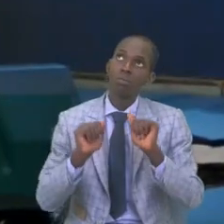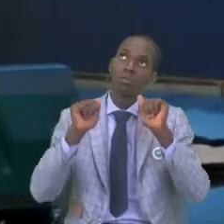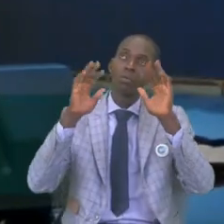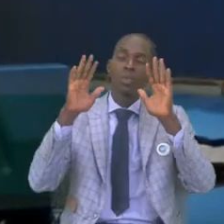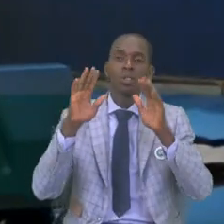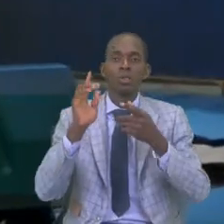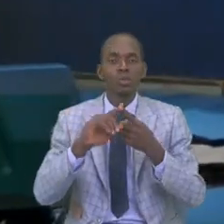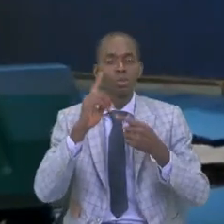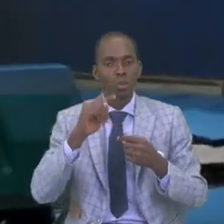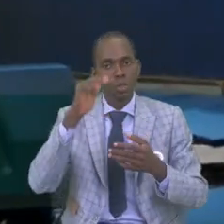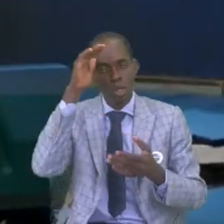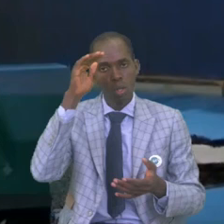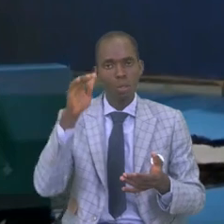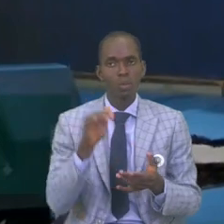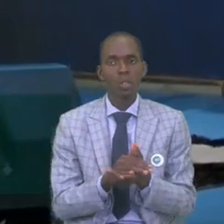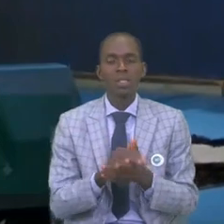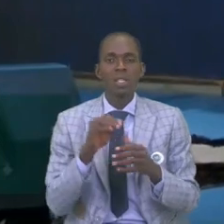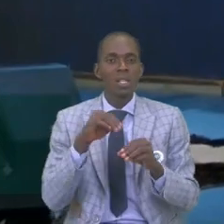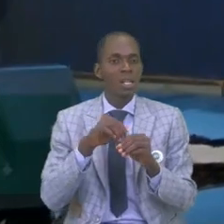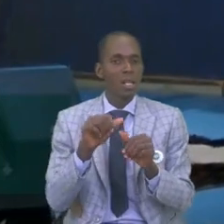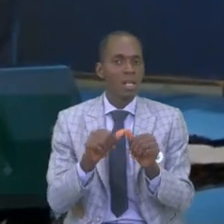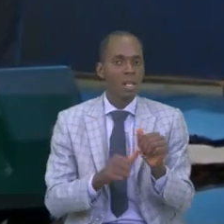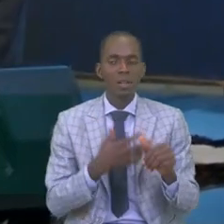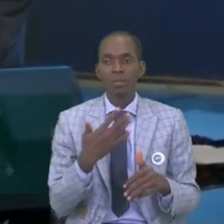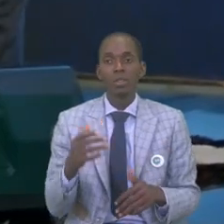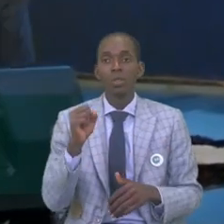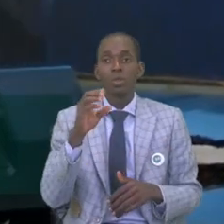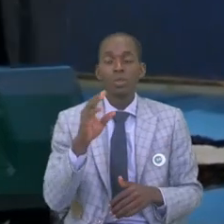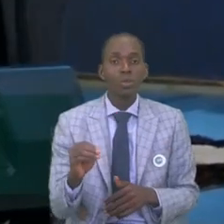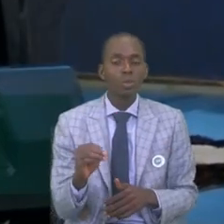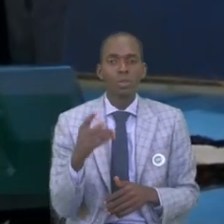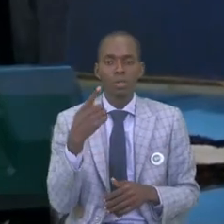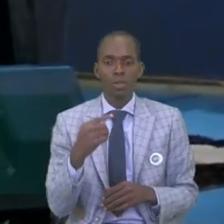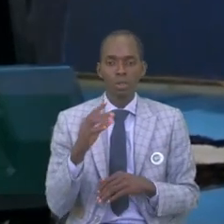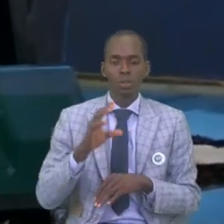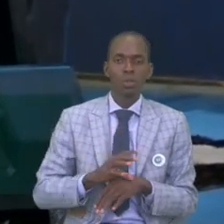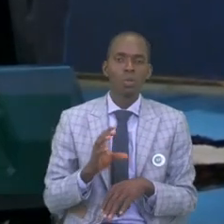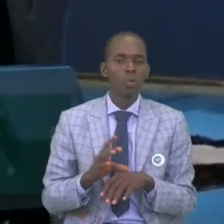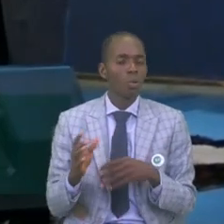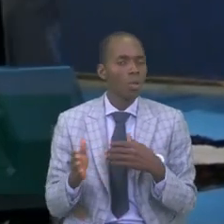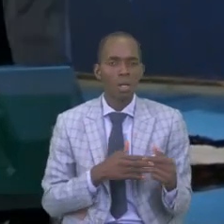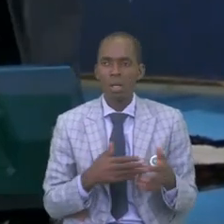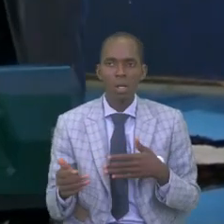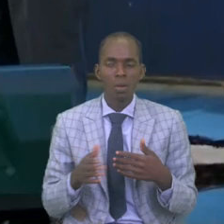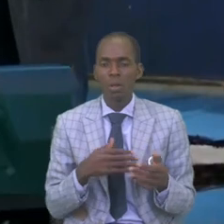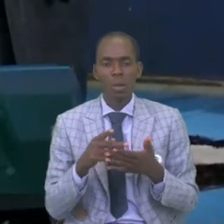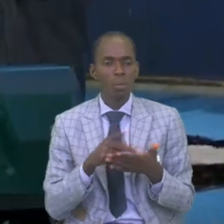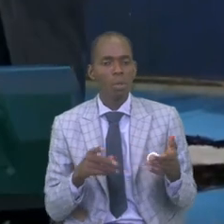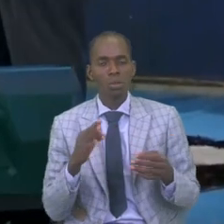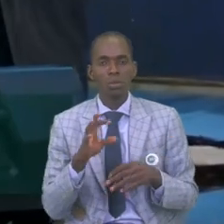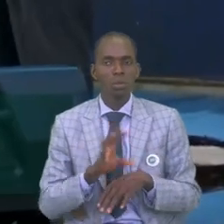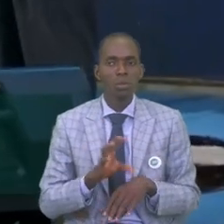the husband in everything, so the church, whatever branch of the church,